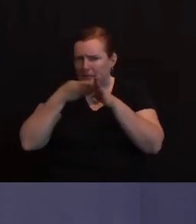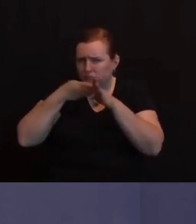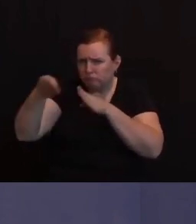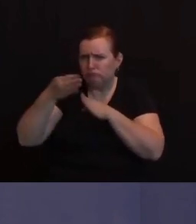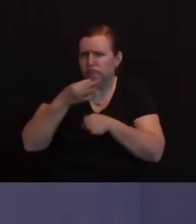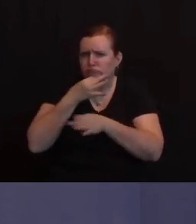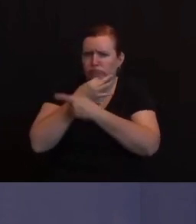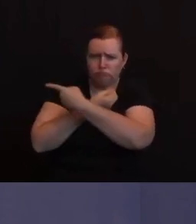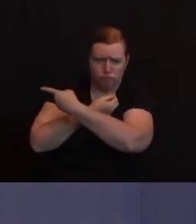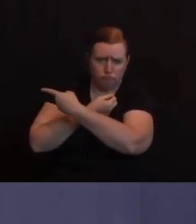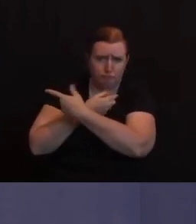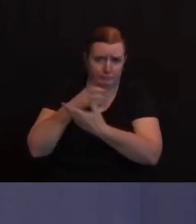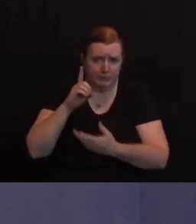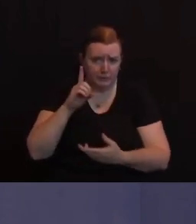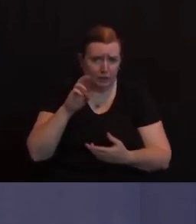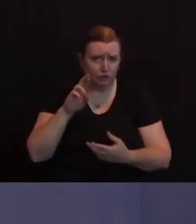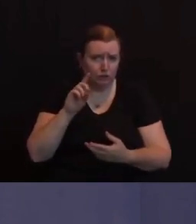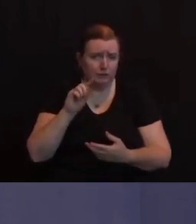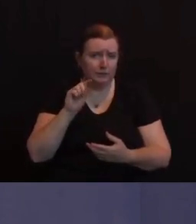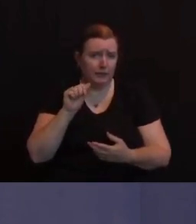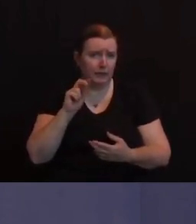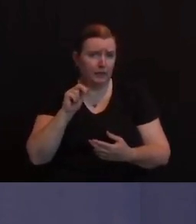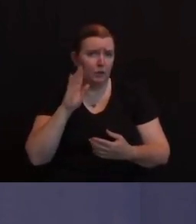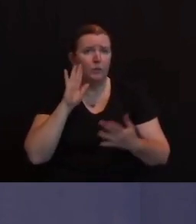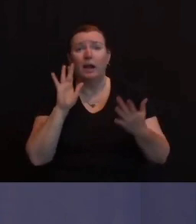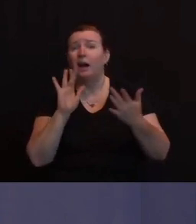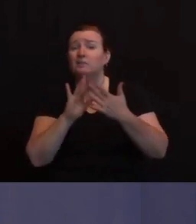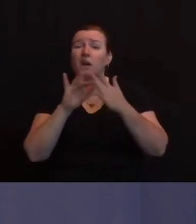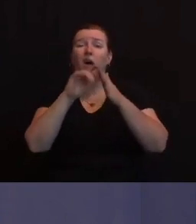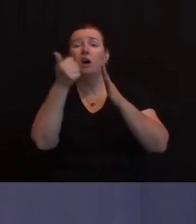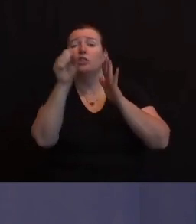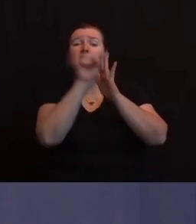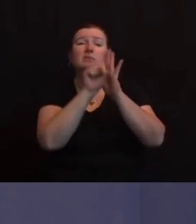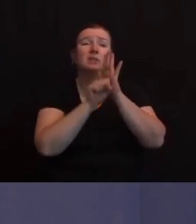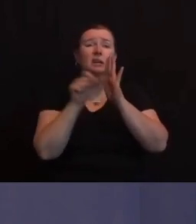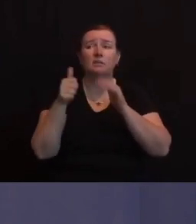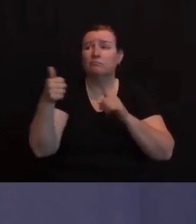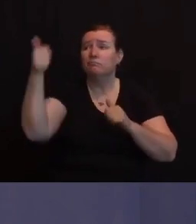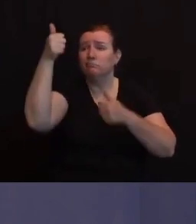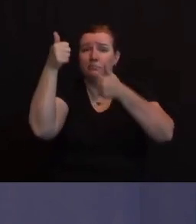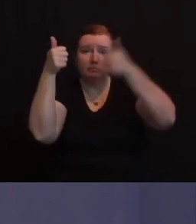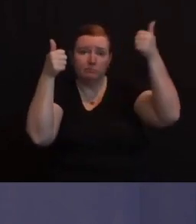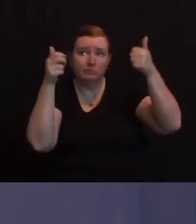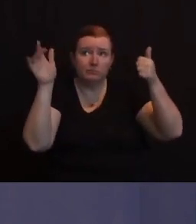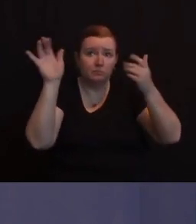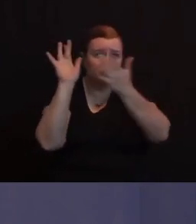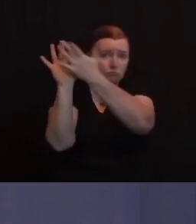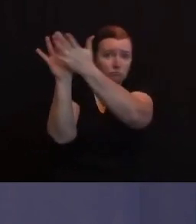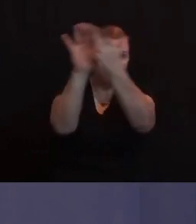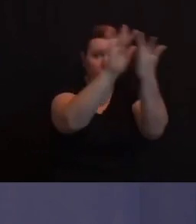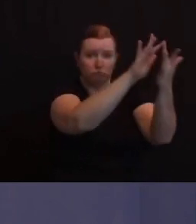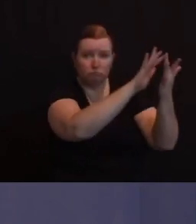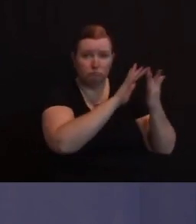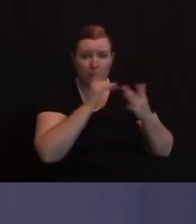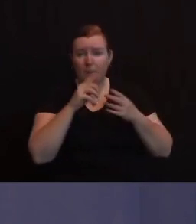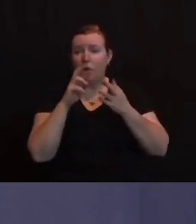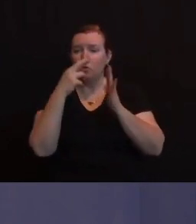add or change them. At this point, we don't think we should. That was a decision we made last night. So it's a constant